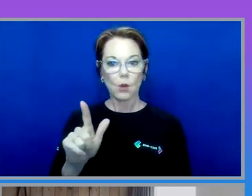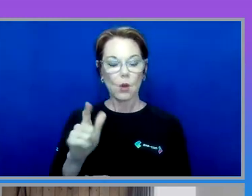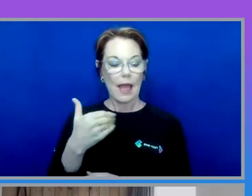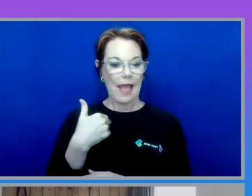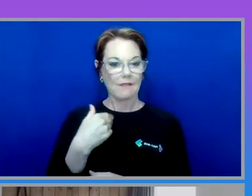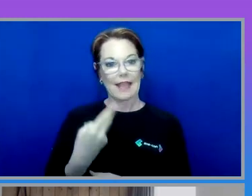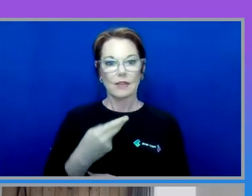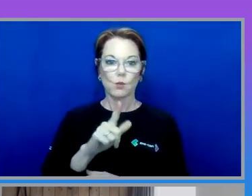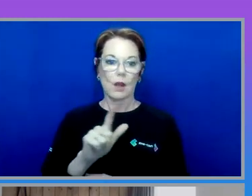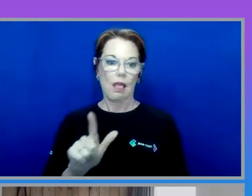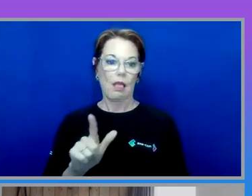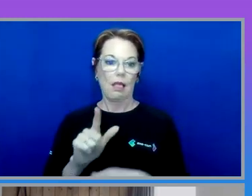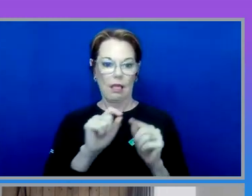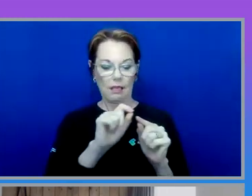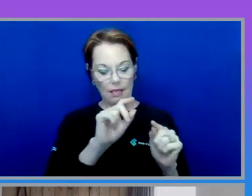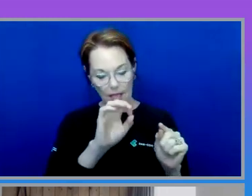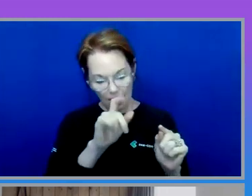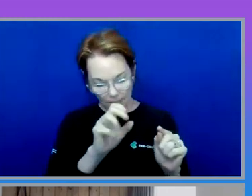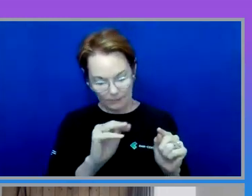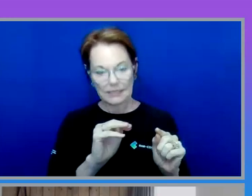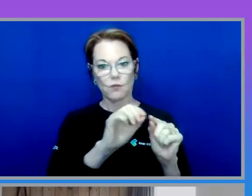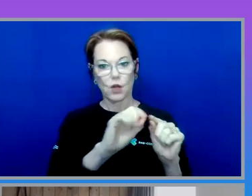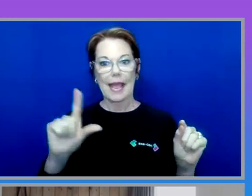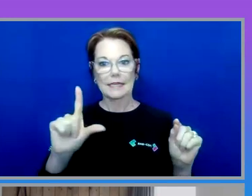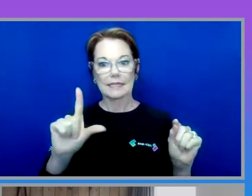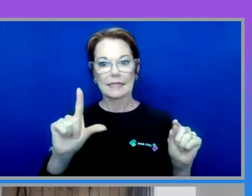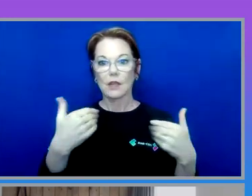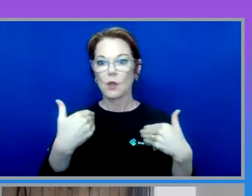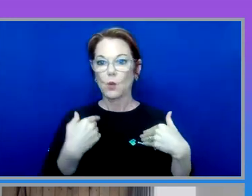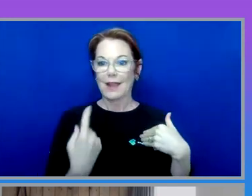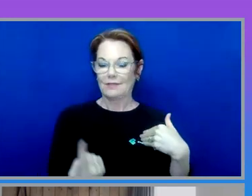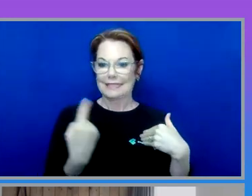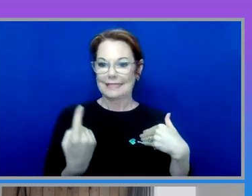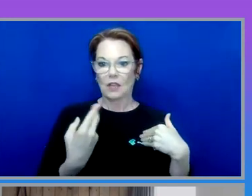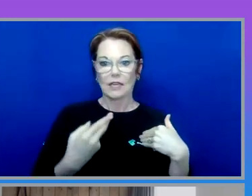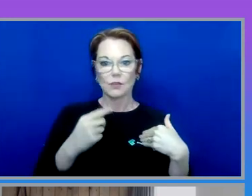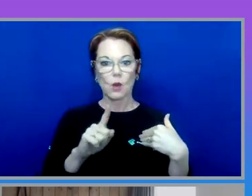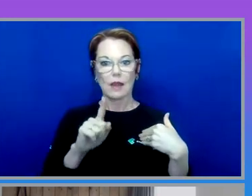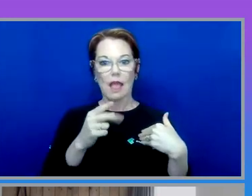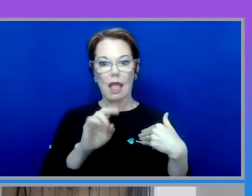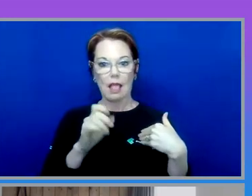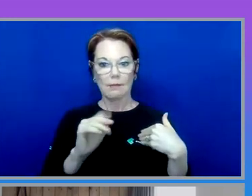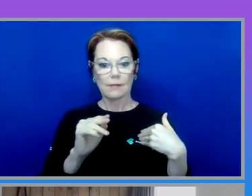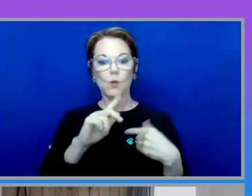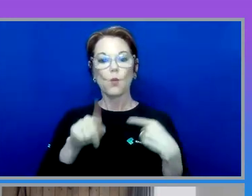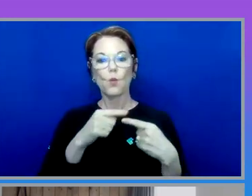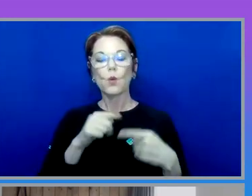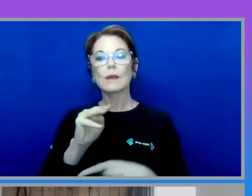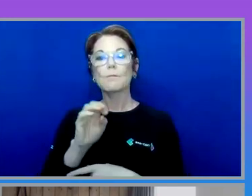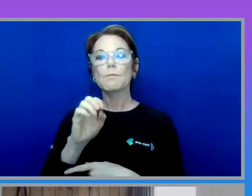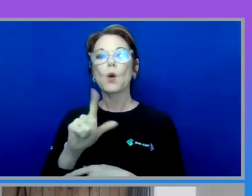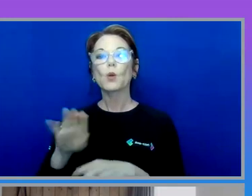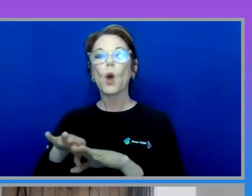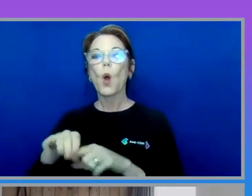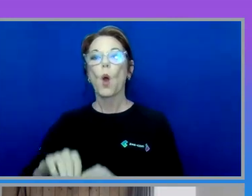title heading element. We will only have a single H1 element when the modal is open. When the modal